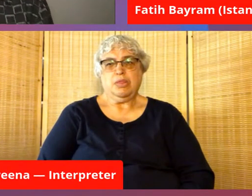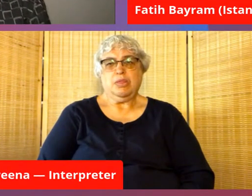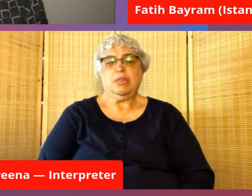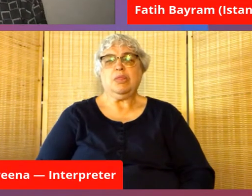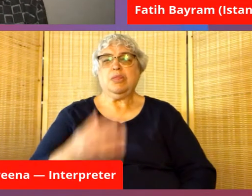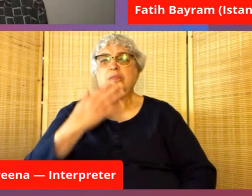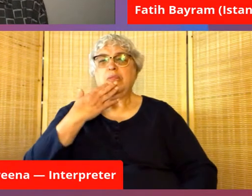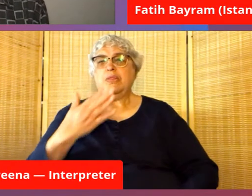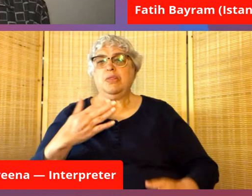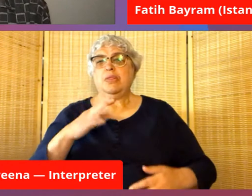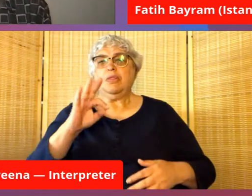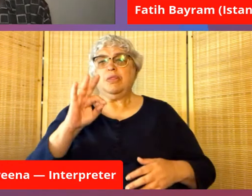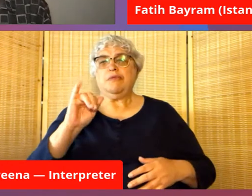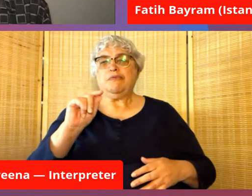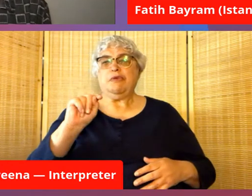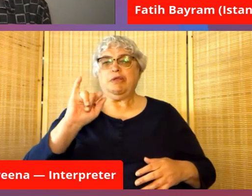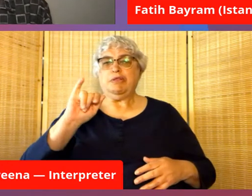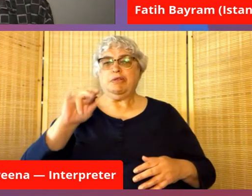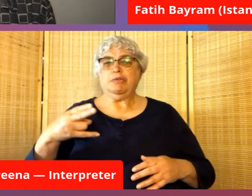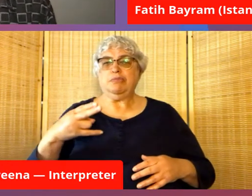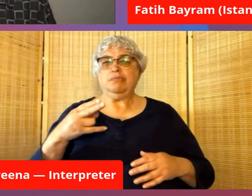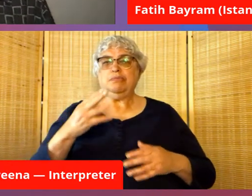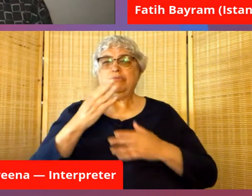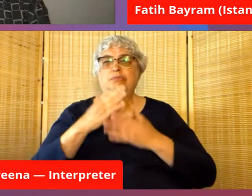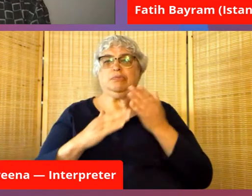Thanks, Fatih. I think